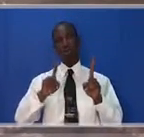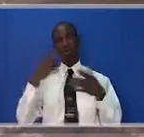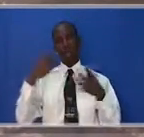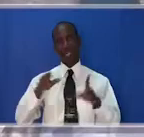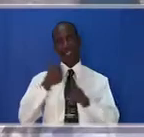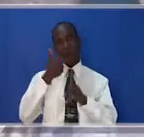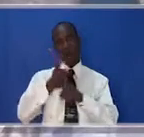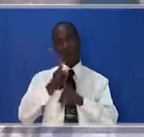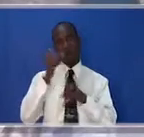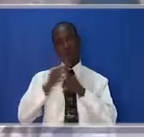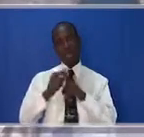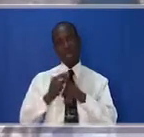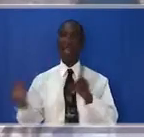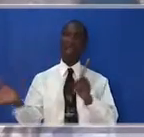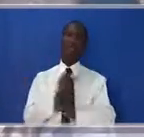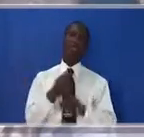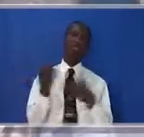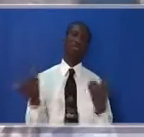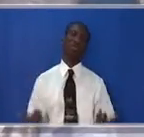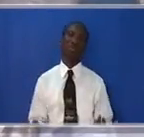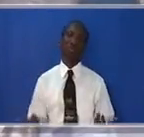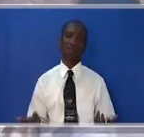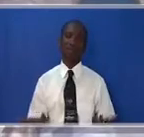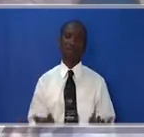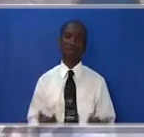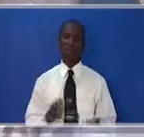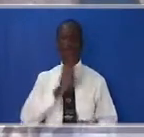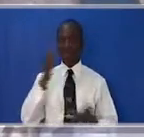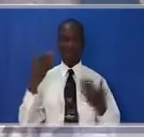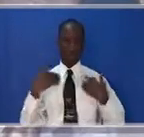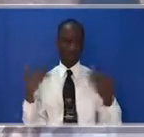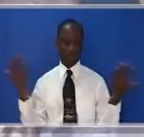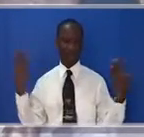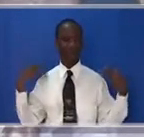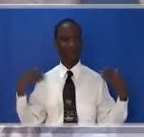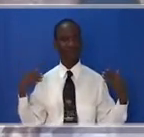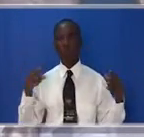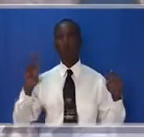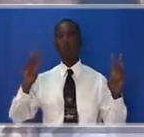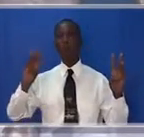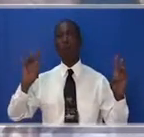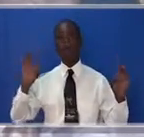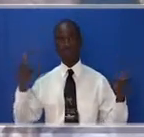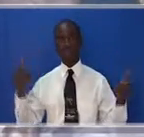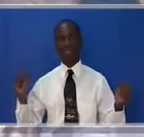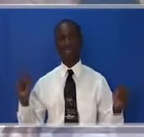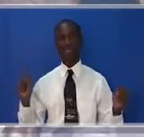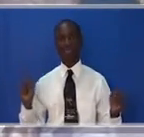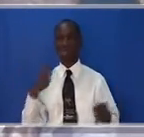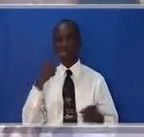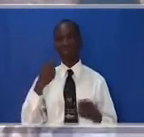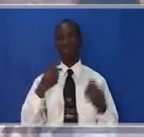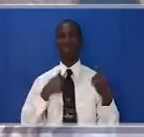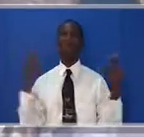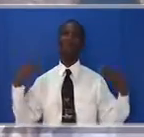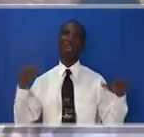sa mienu ti se wo ni ntaban o tu o se me ye bofo o mi gina urade nchen hey